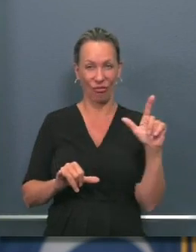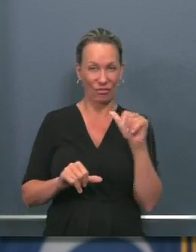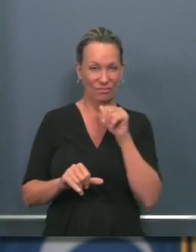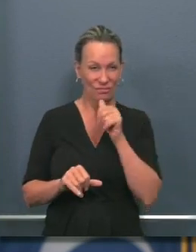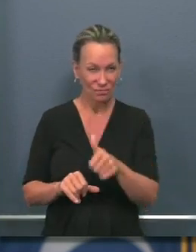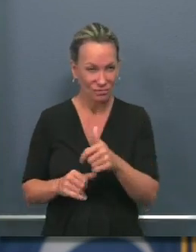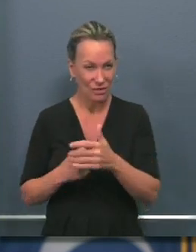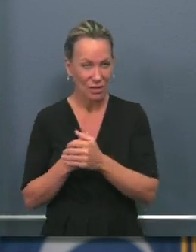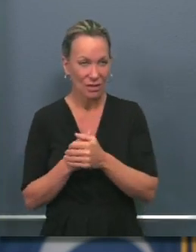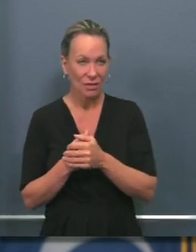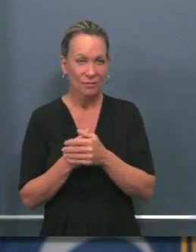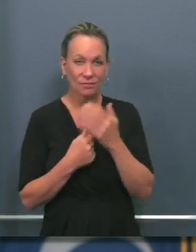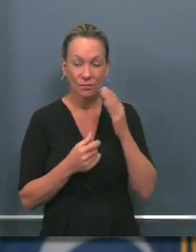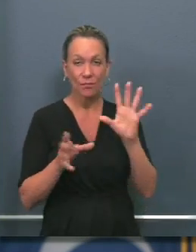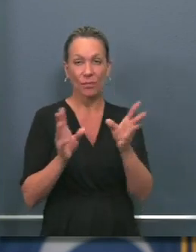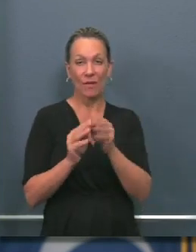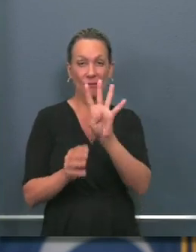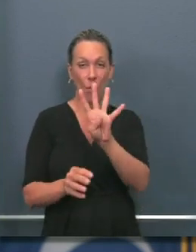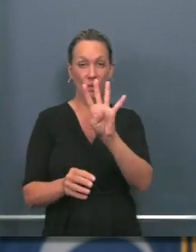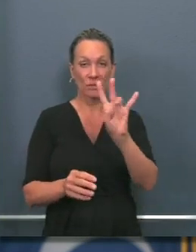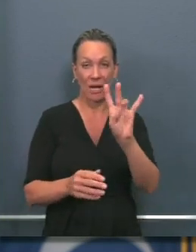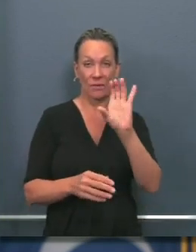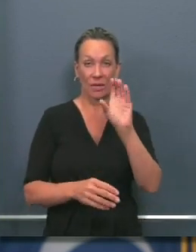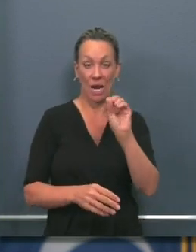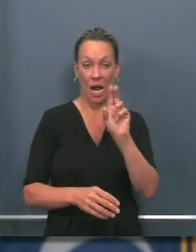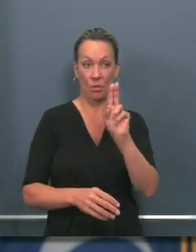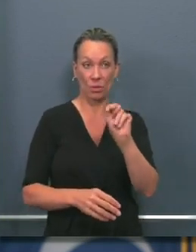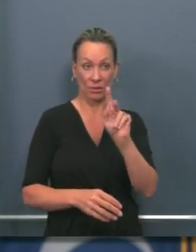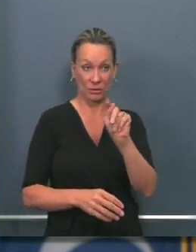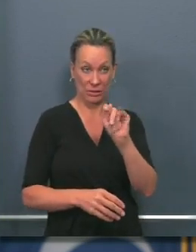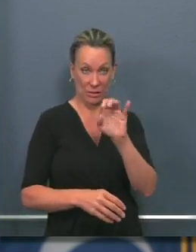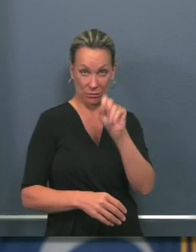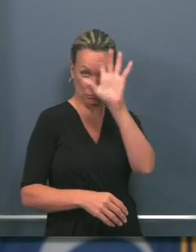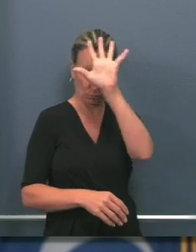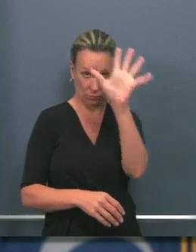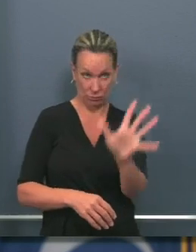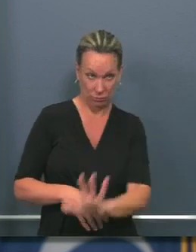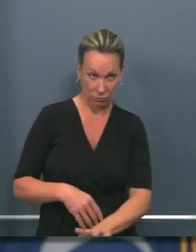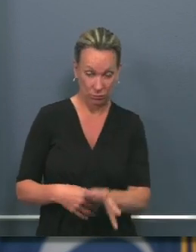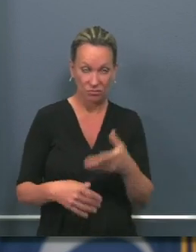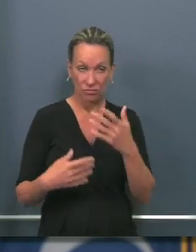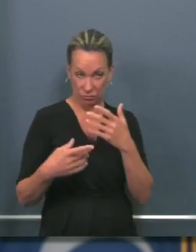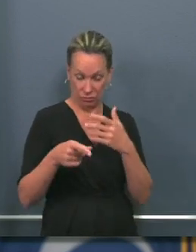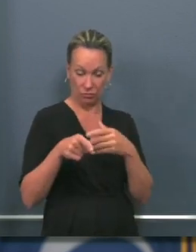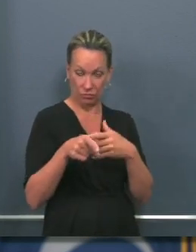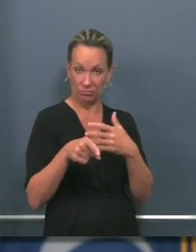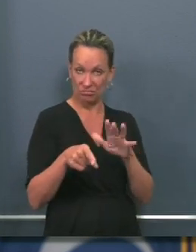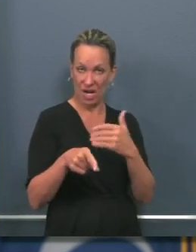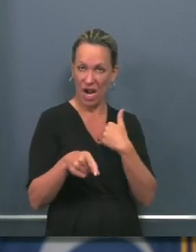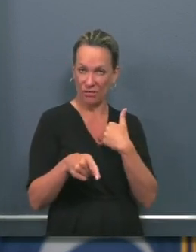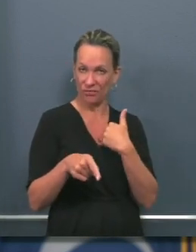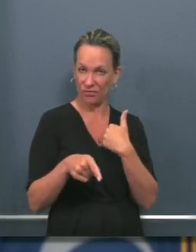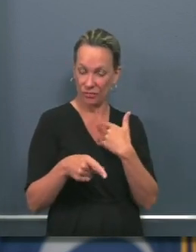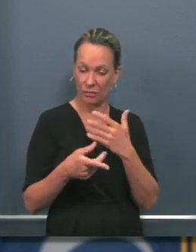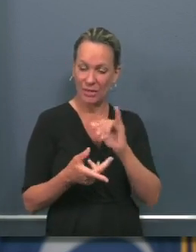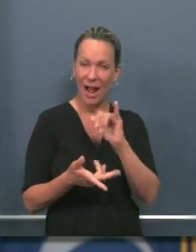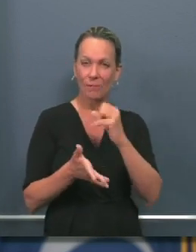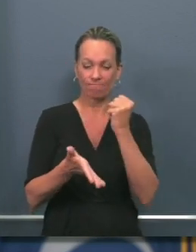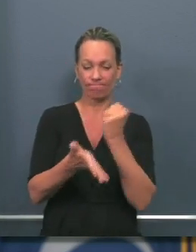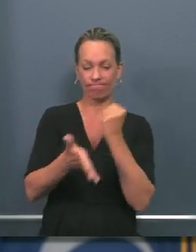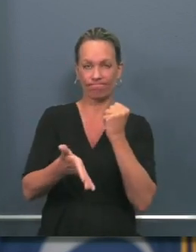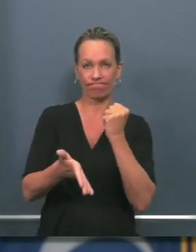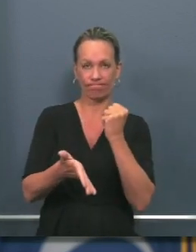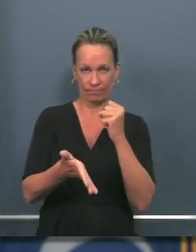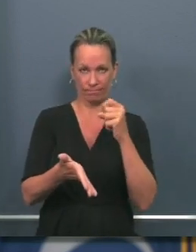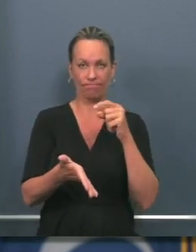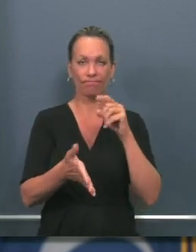those attestations that are proof of that recognition as well. So moving broadly in a